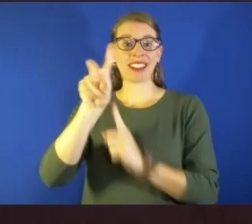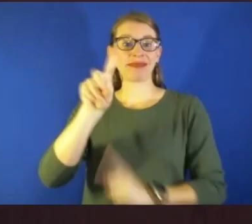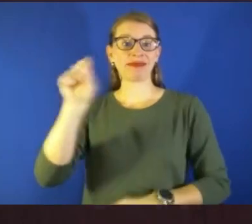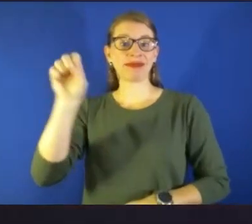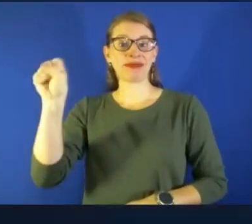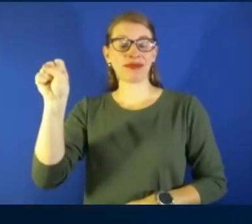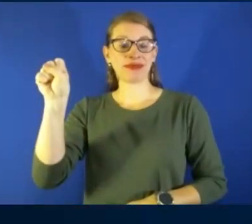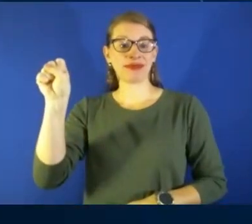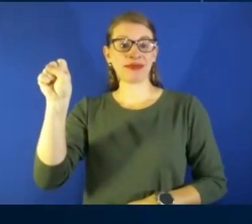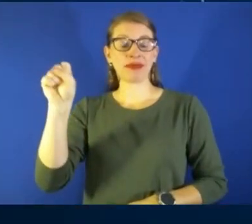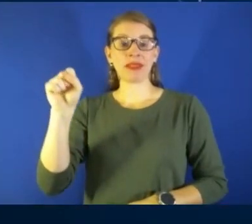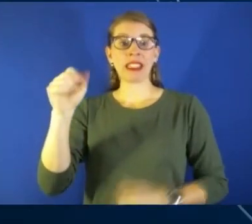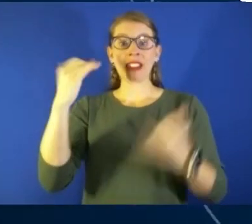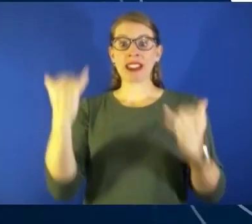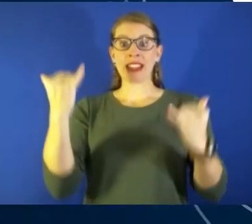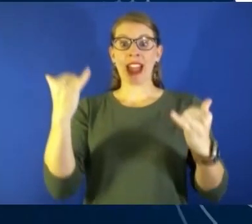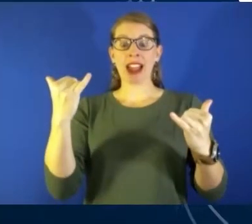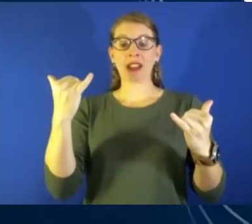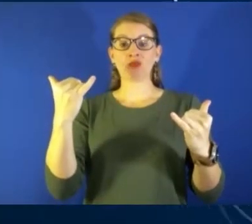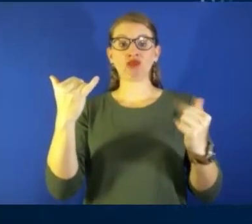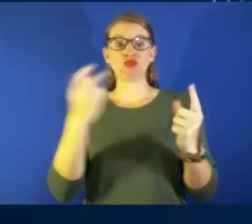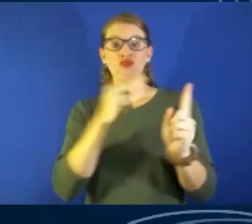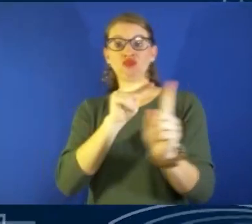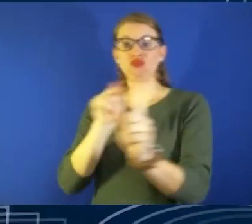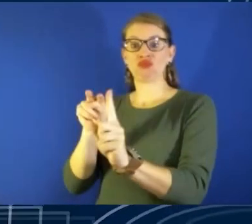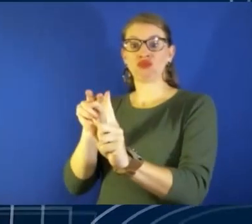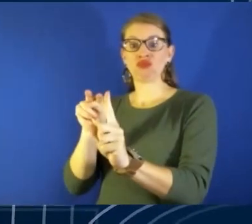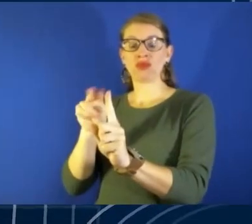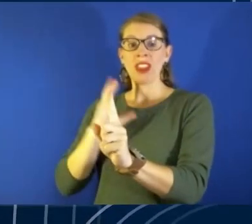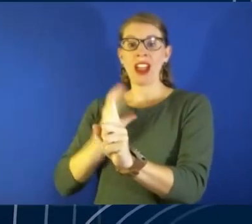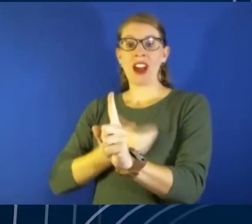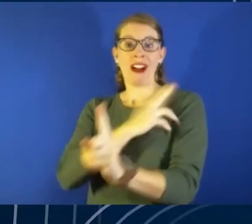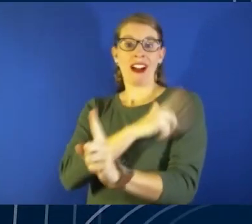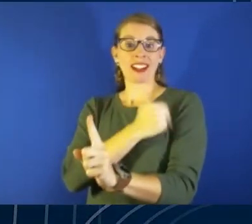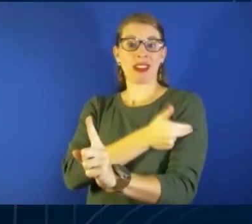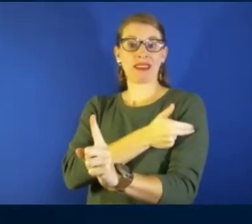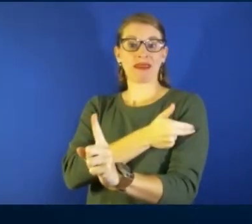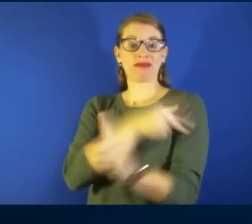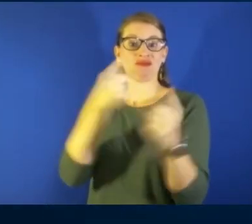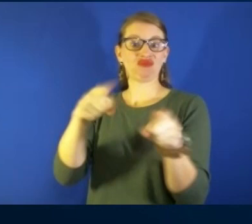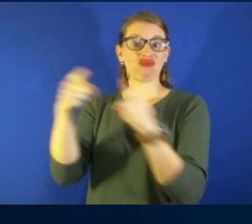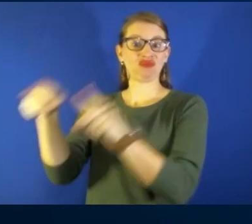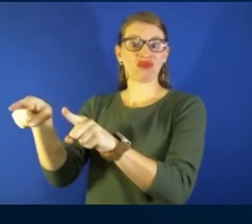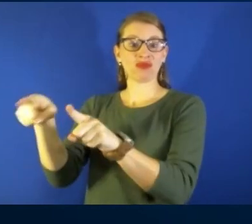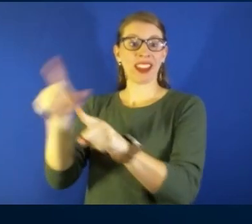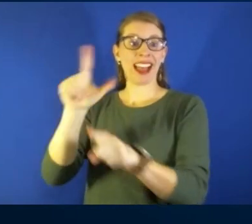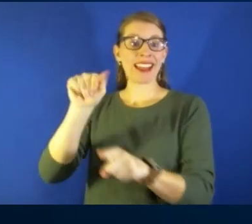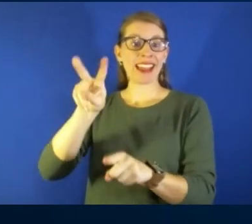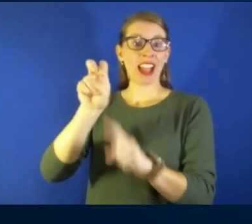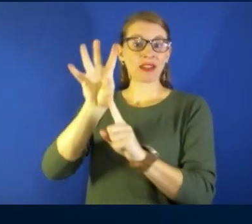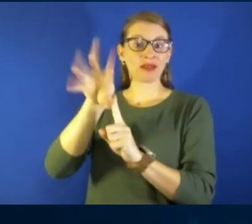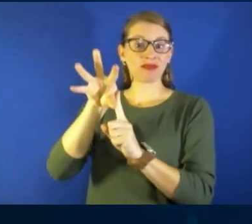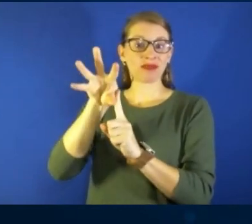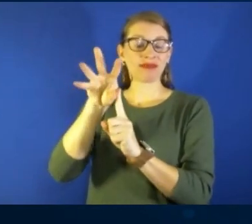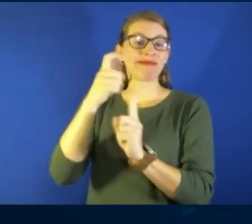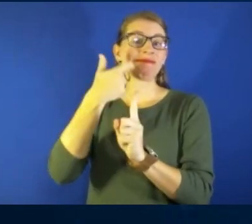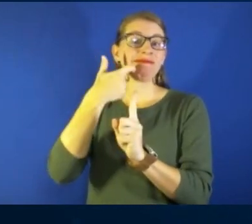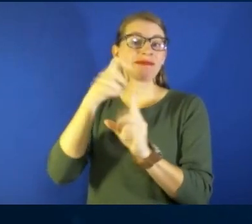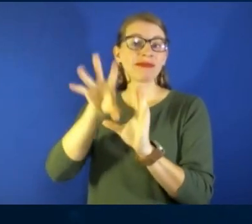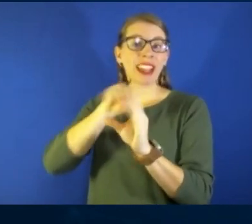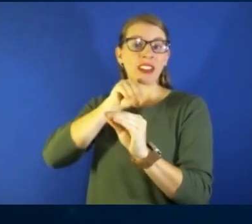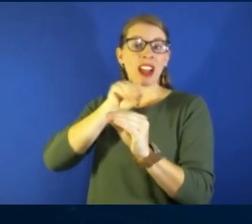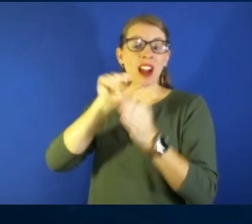you inside the scenes of our hospital. You are looking live just outside an operating room where